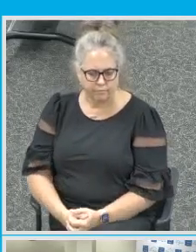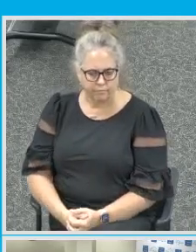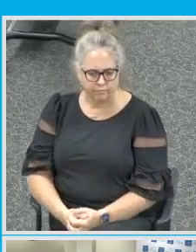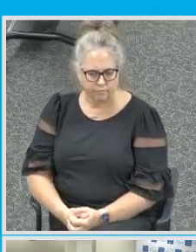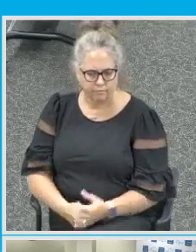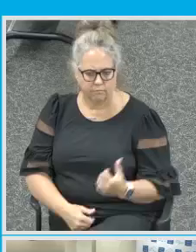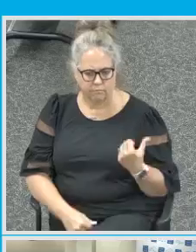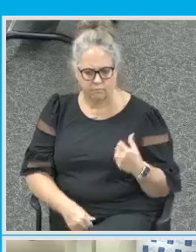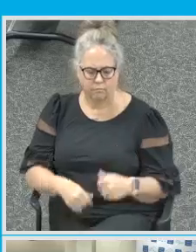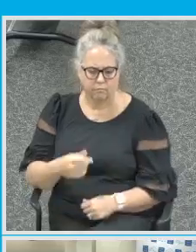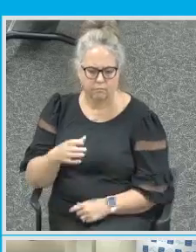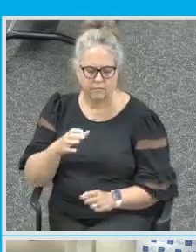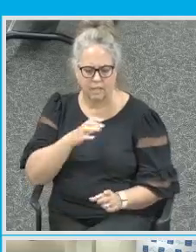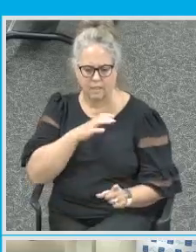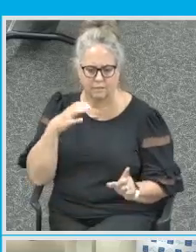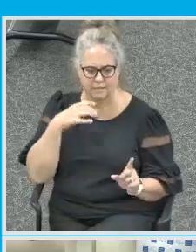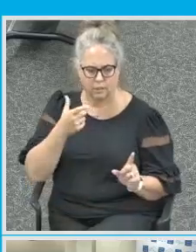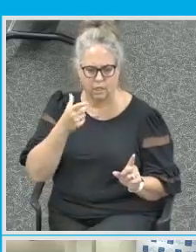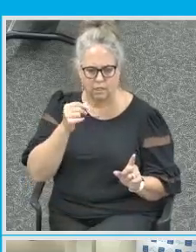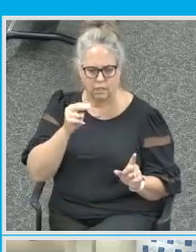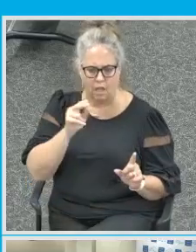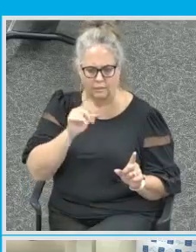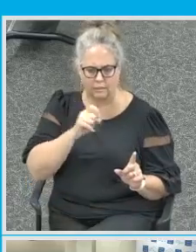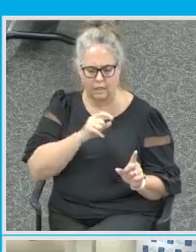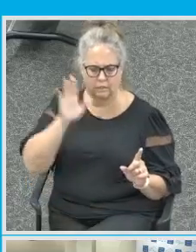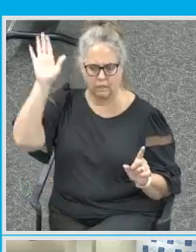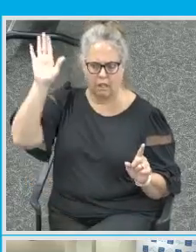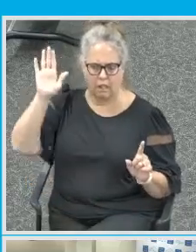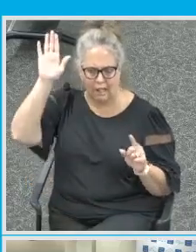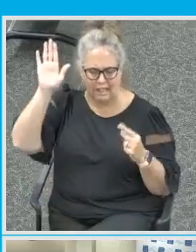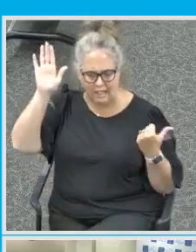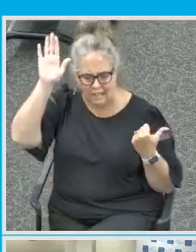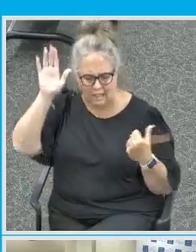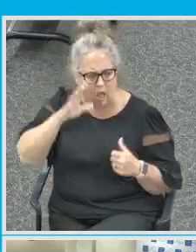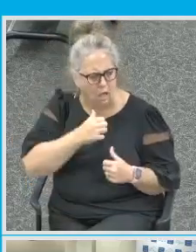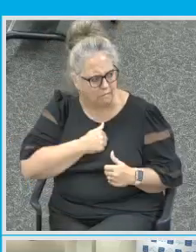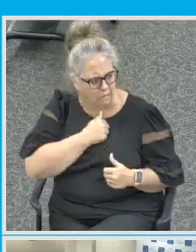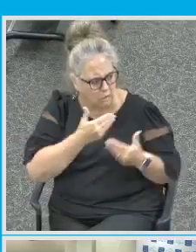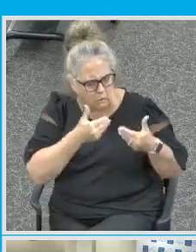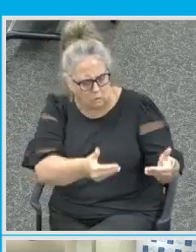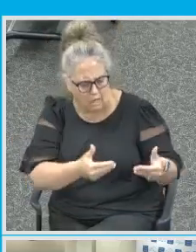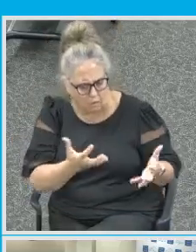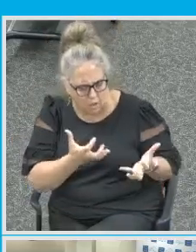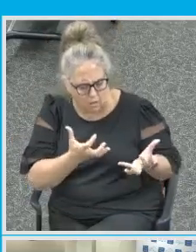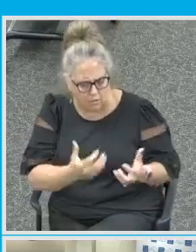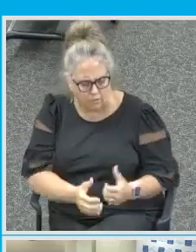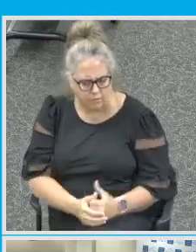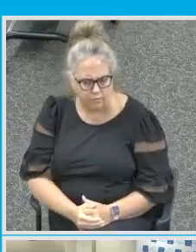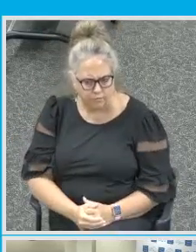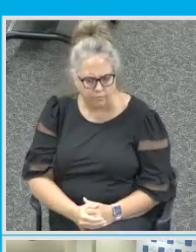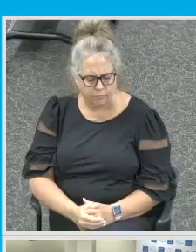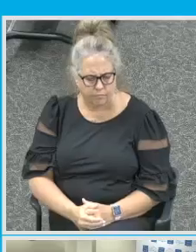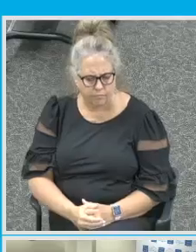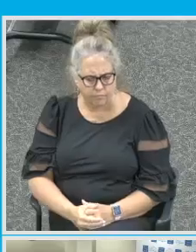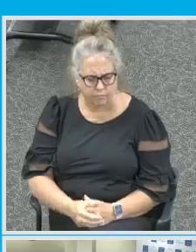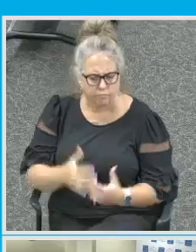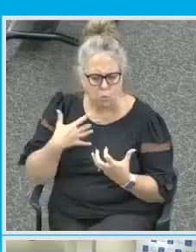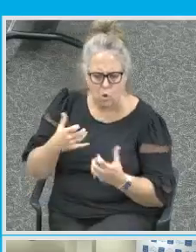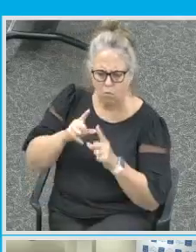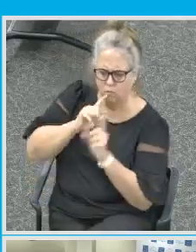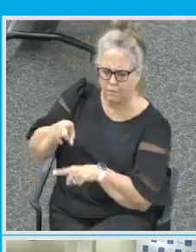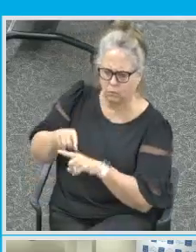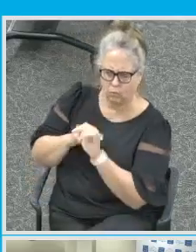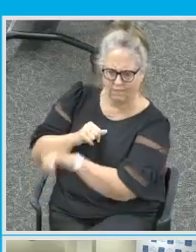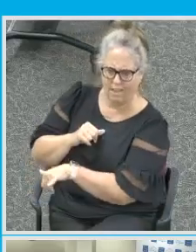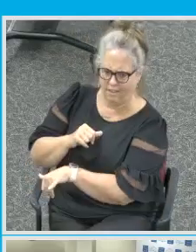I'm sorry? Oh, Commissioner Gonzalez, go ahead. I'm sorry. Yeah, just in response to that, something that staff says,